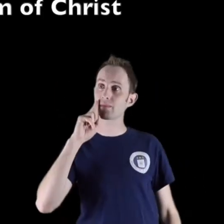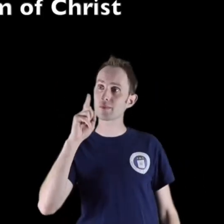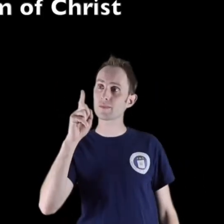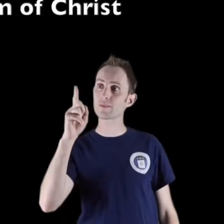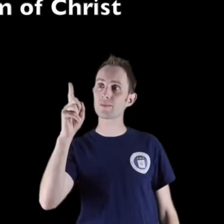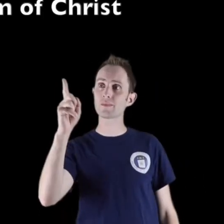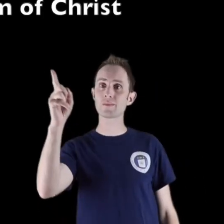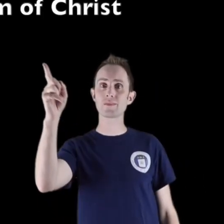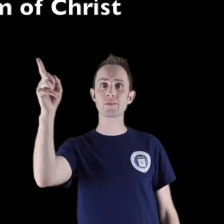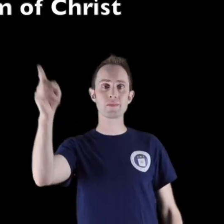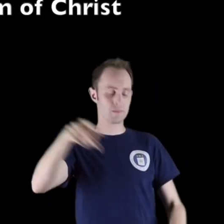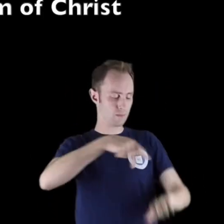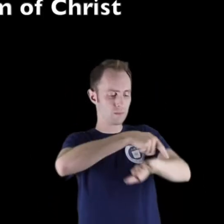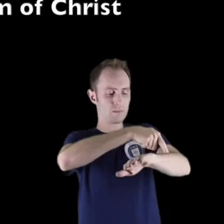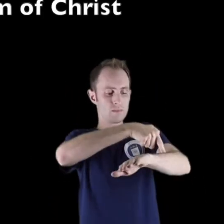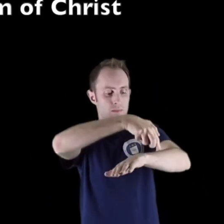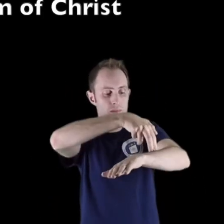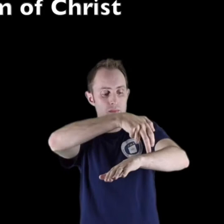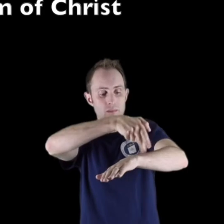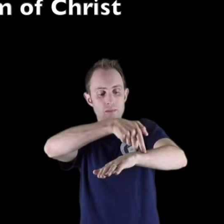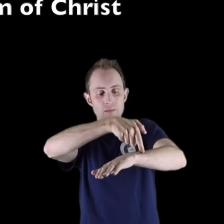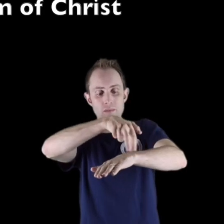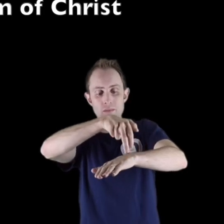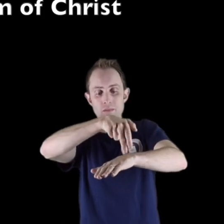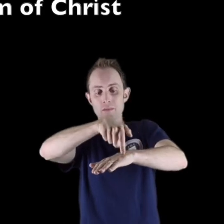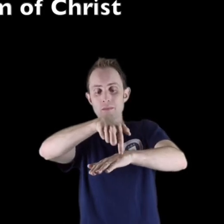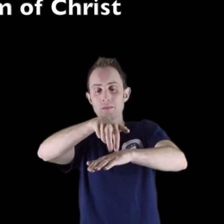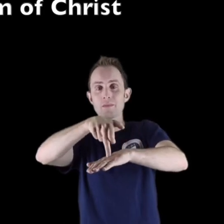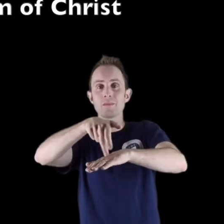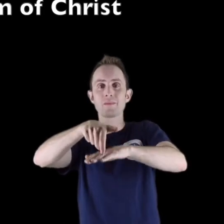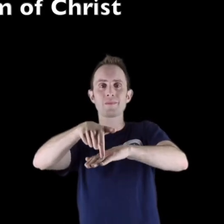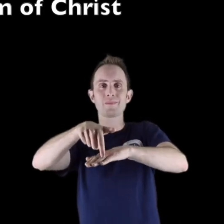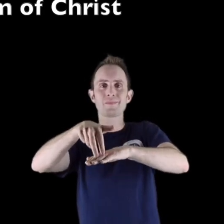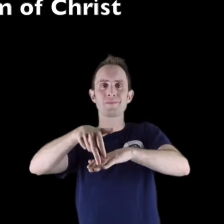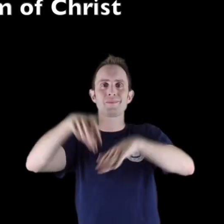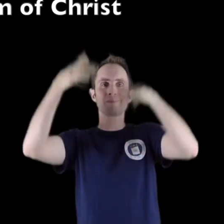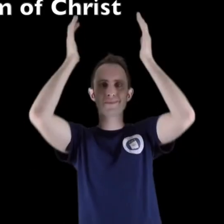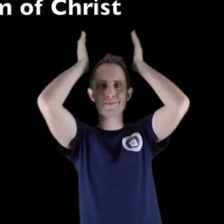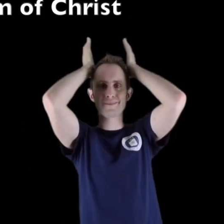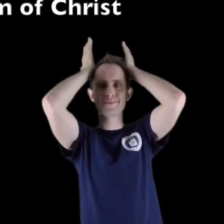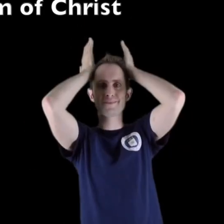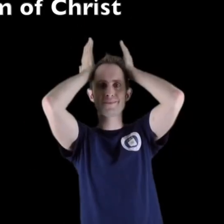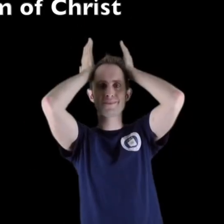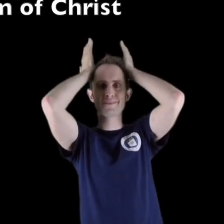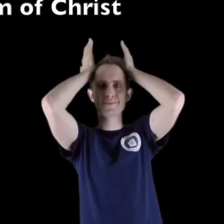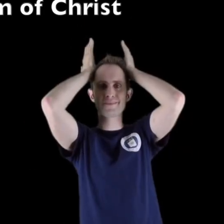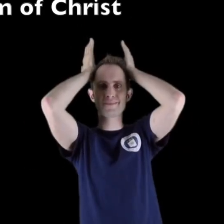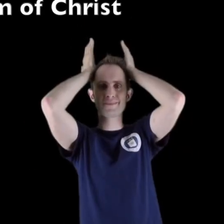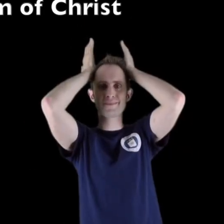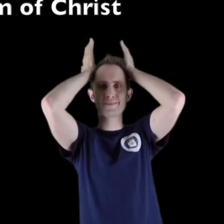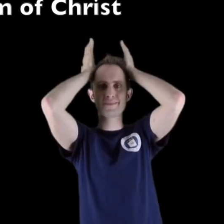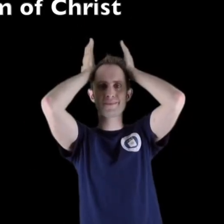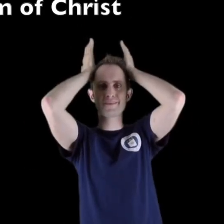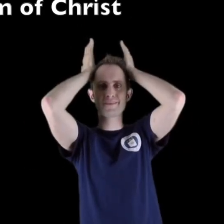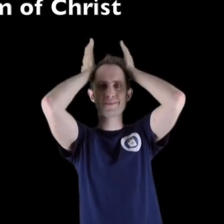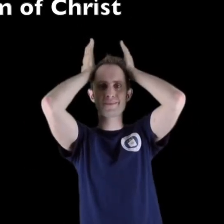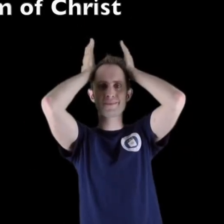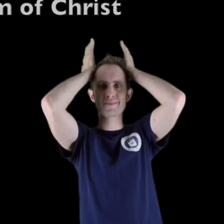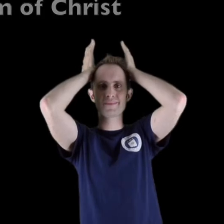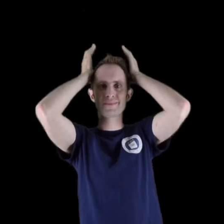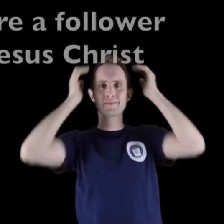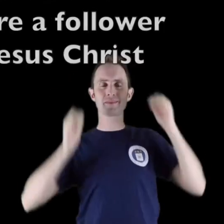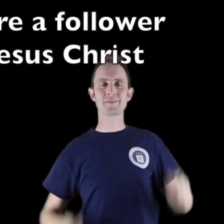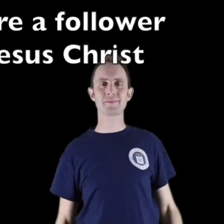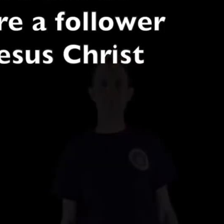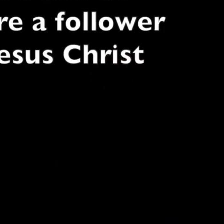us in, calls us to live way of the kingdom of Christ, the King.